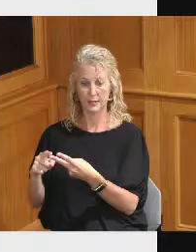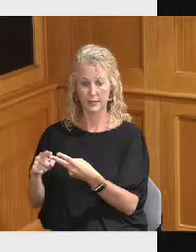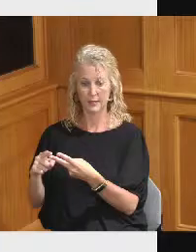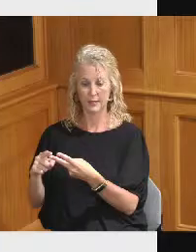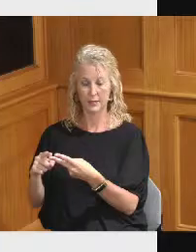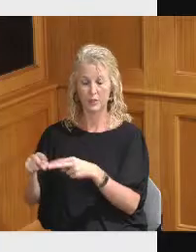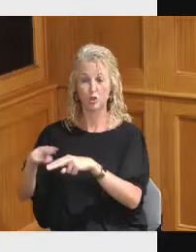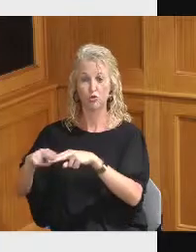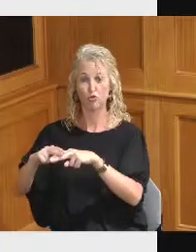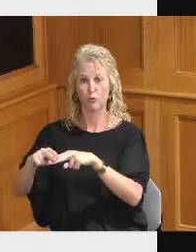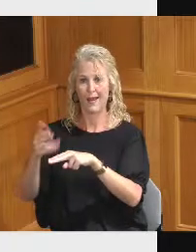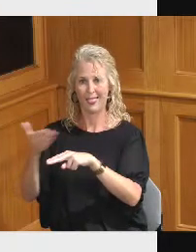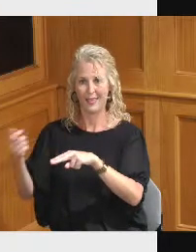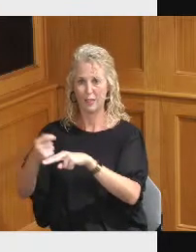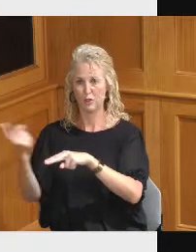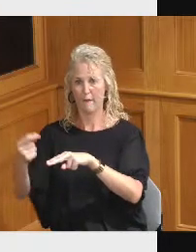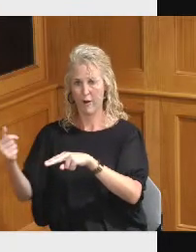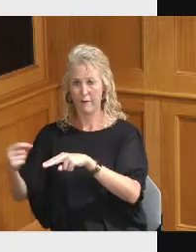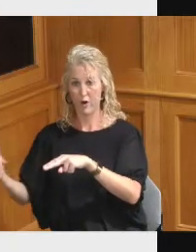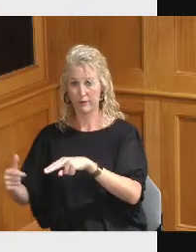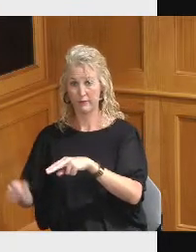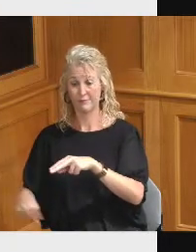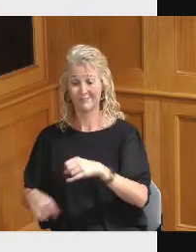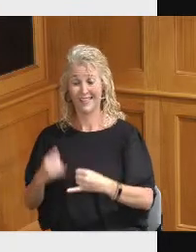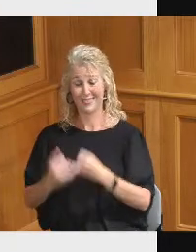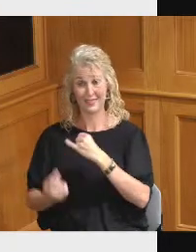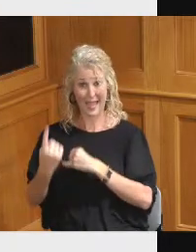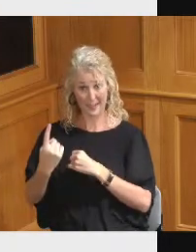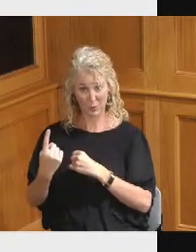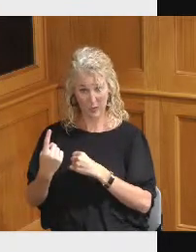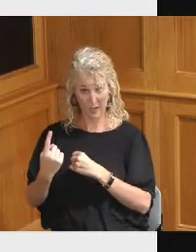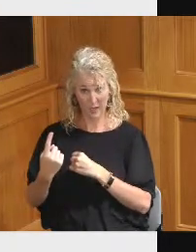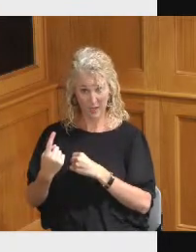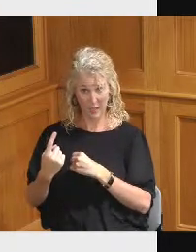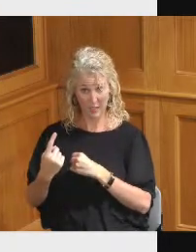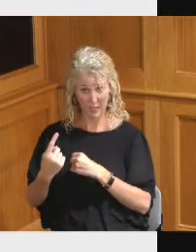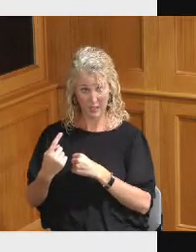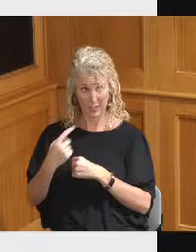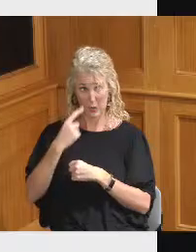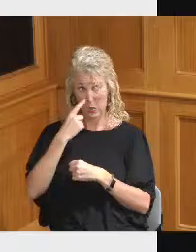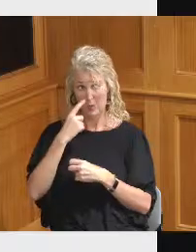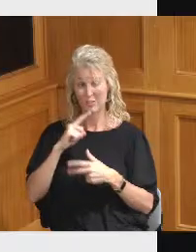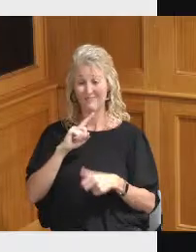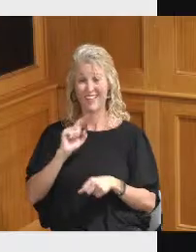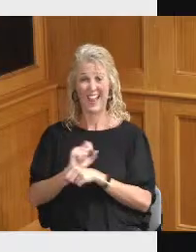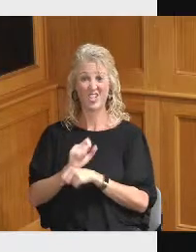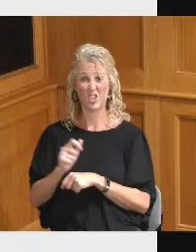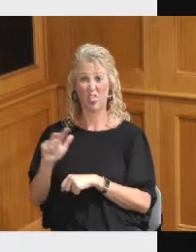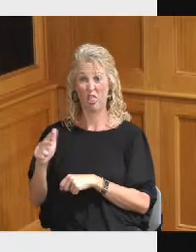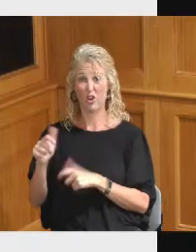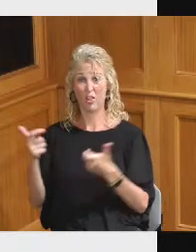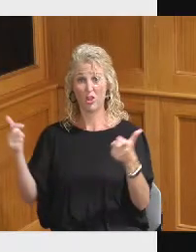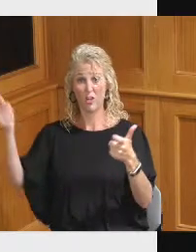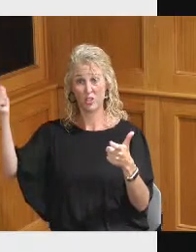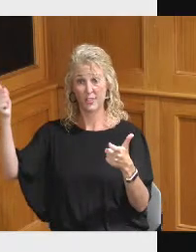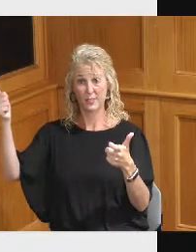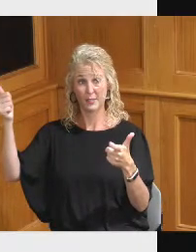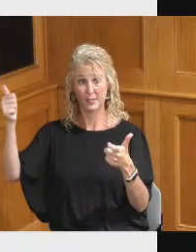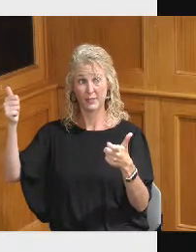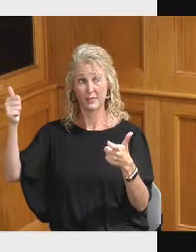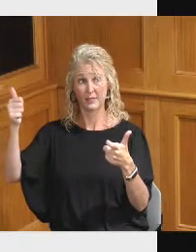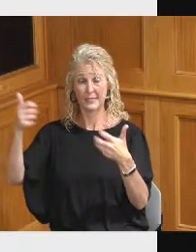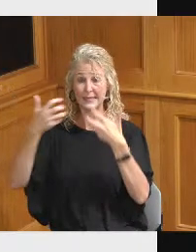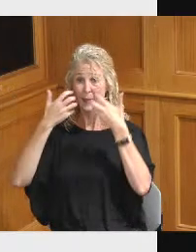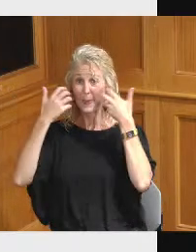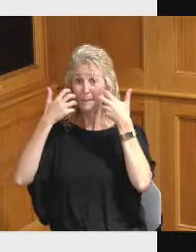stuff off of the trains. And the 12th one, which is actually the third, I think, largest on the list, is Paul Brown